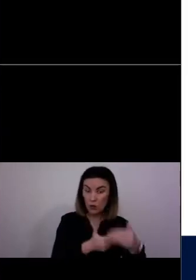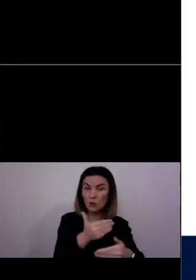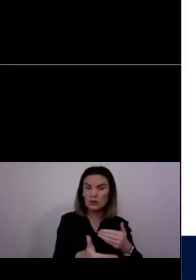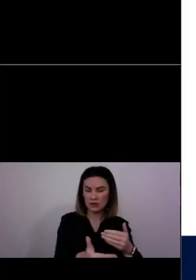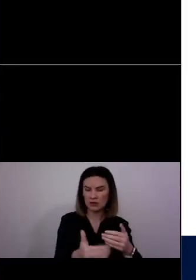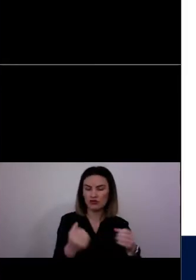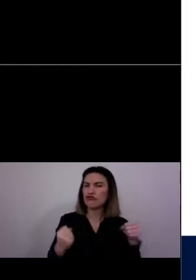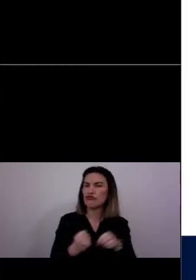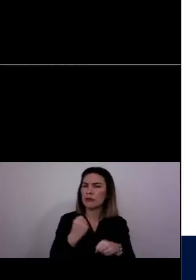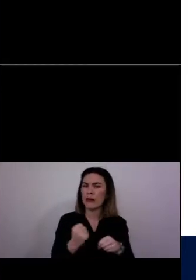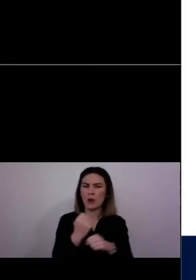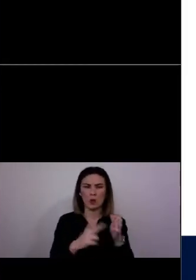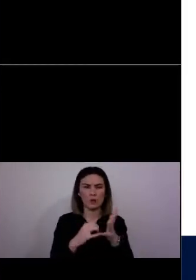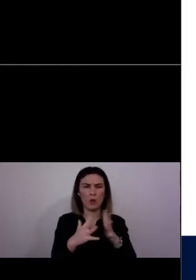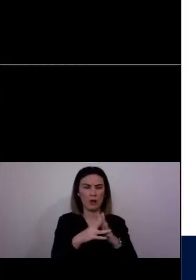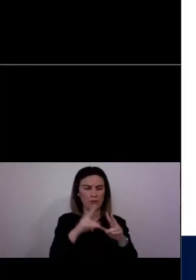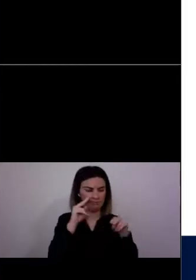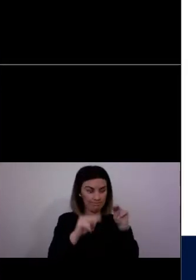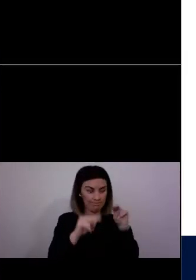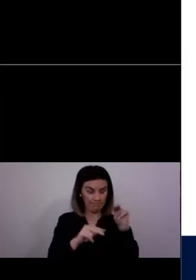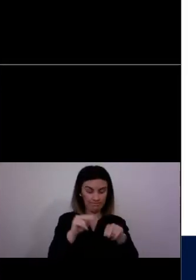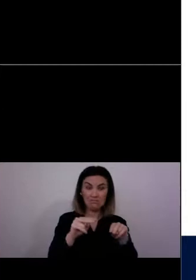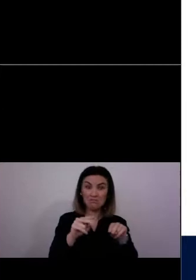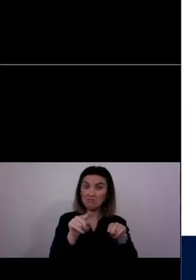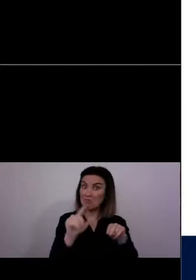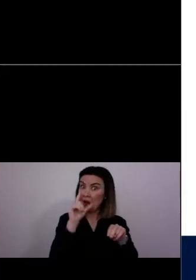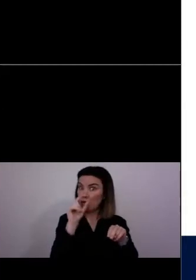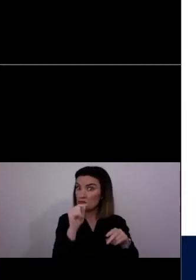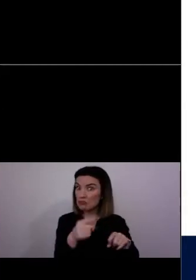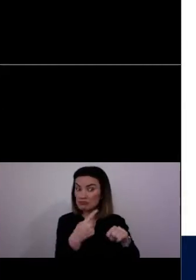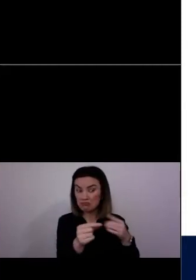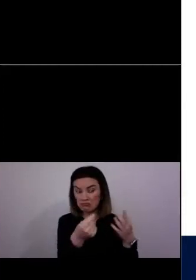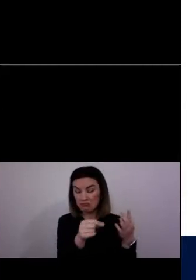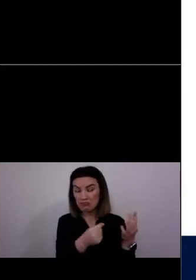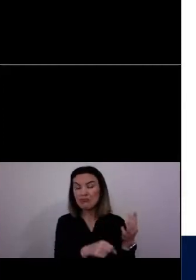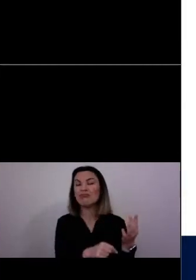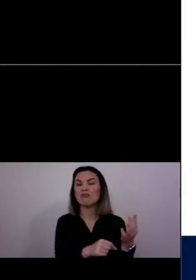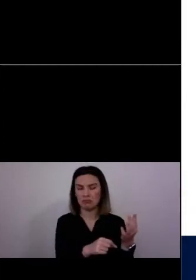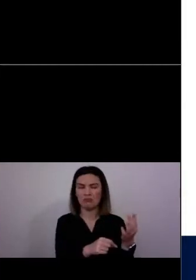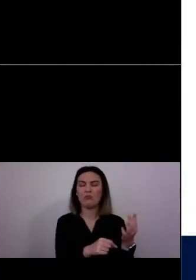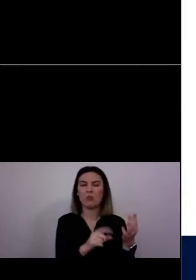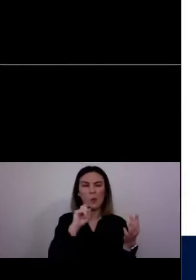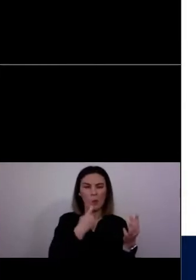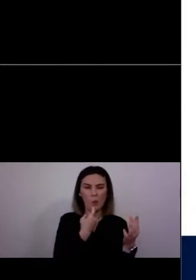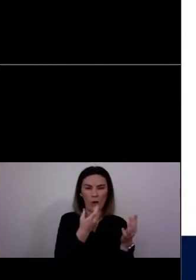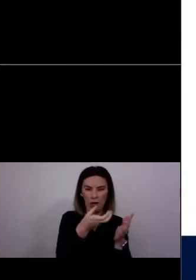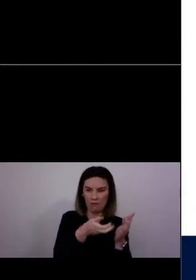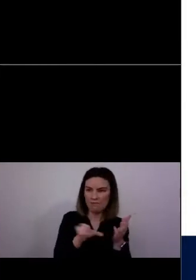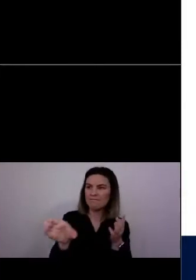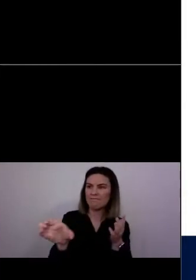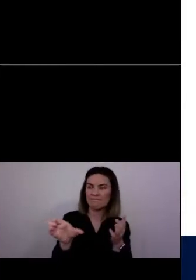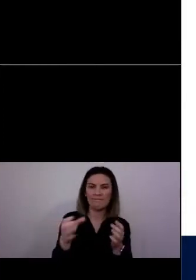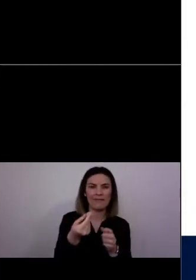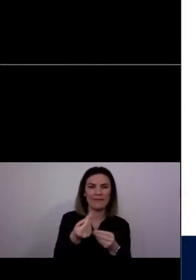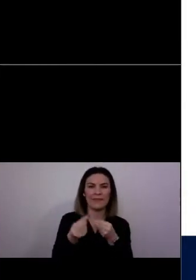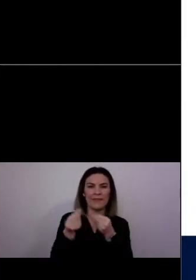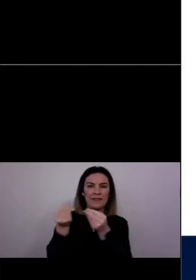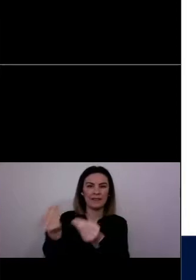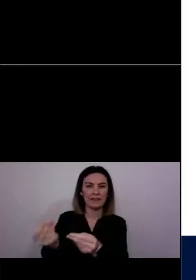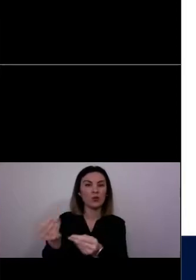it's deemed eligible, it's then allocated to the art form board assessment panel that you have